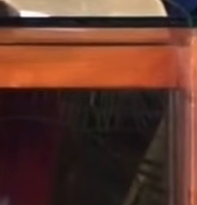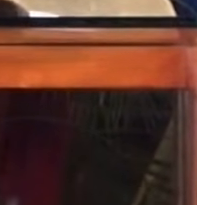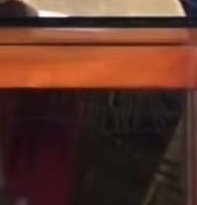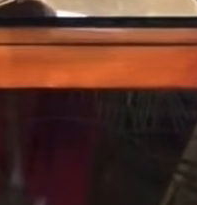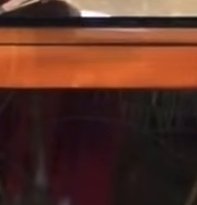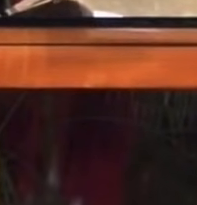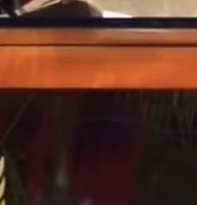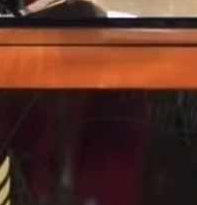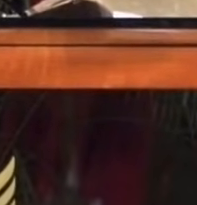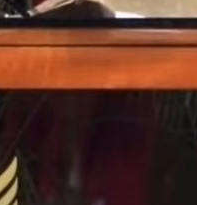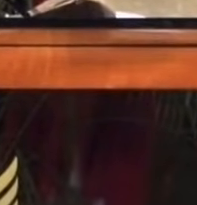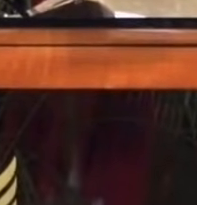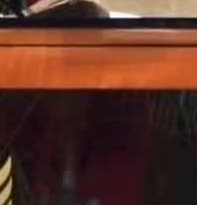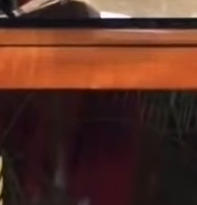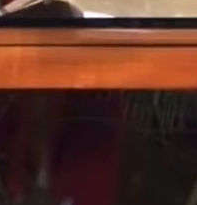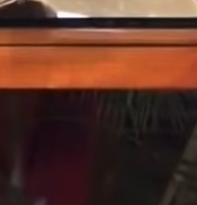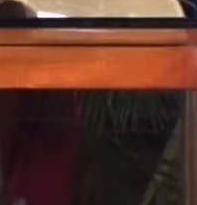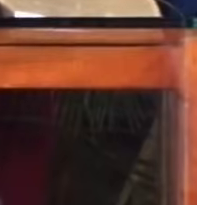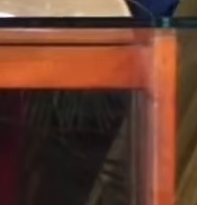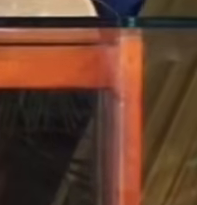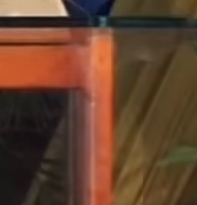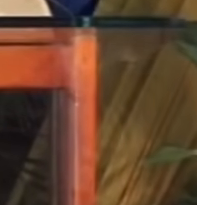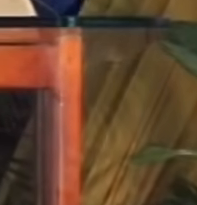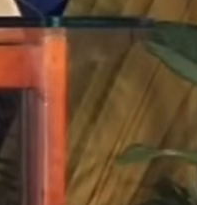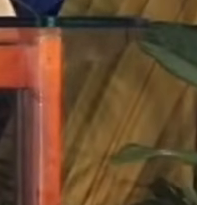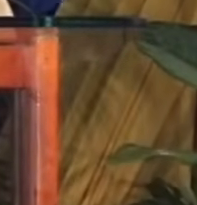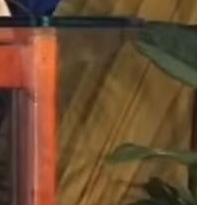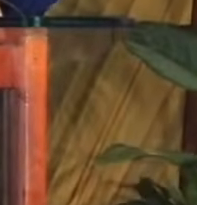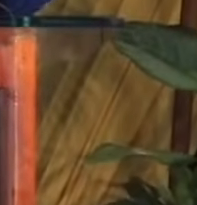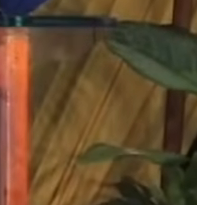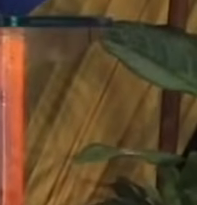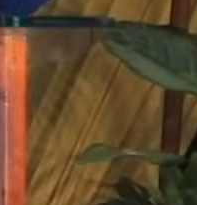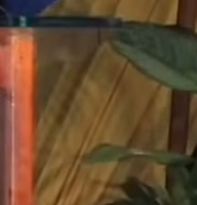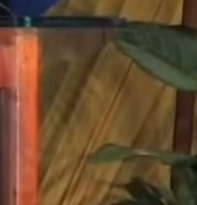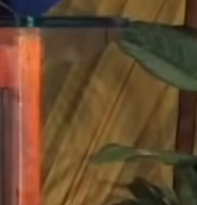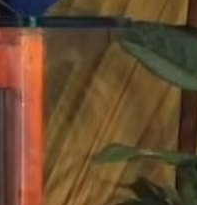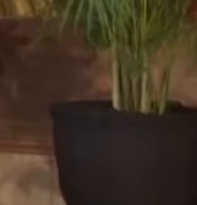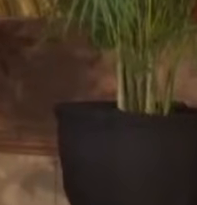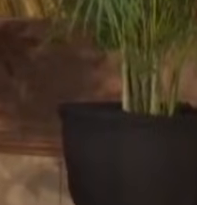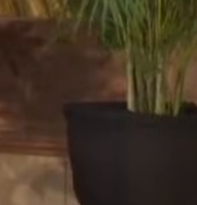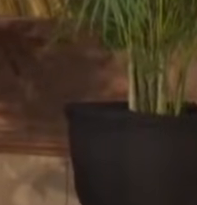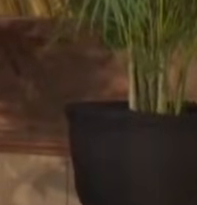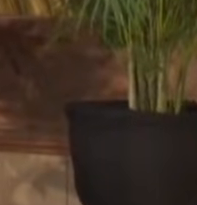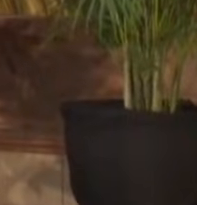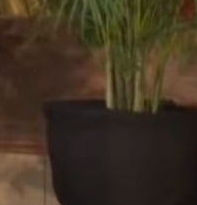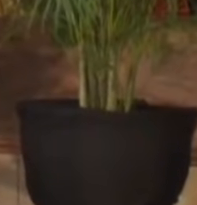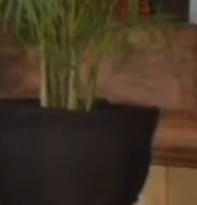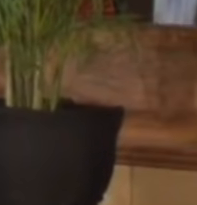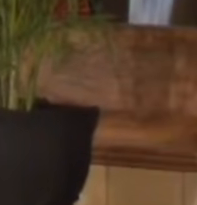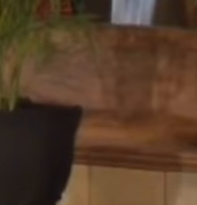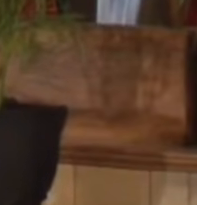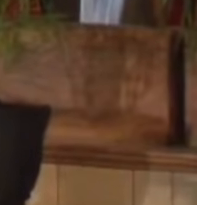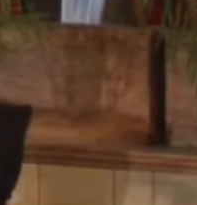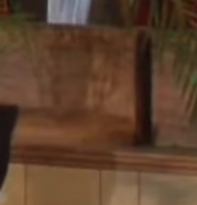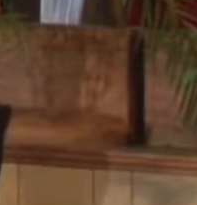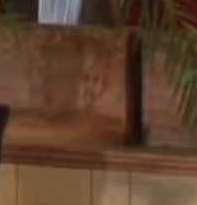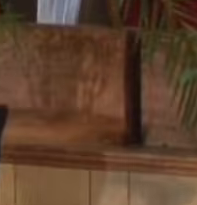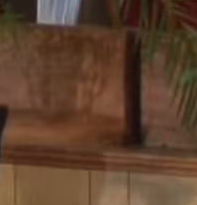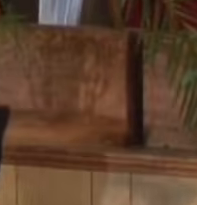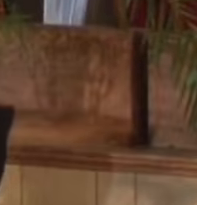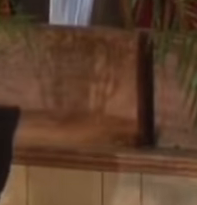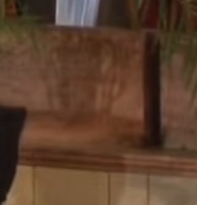Error may prevail, but it's only until. They may trample God's commandments